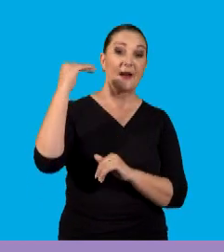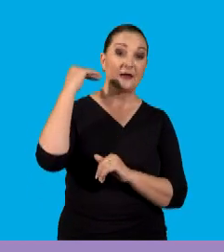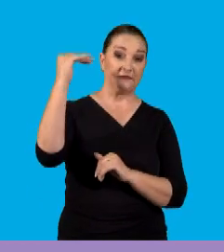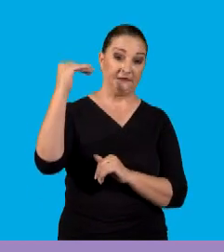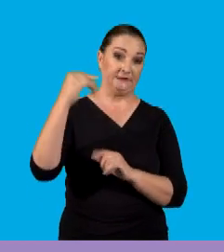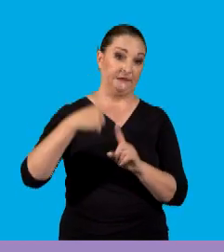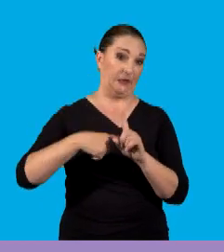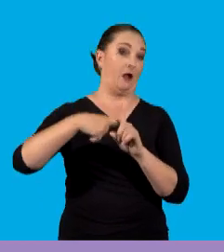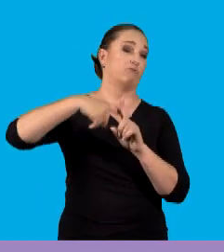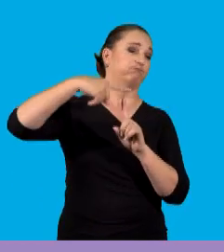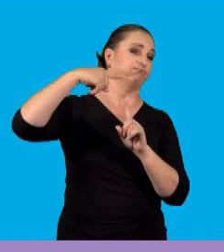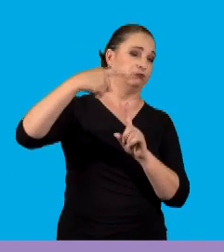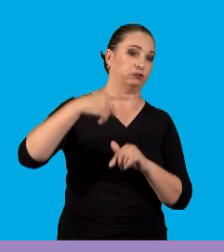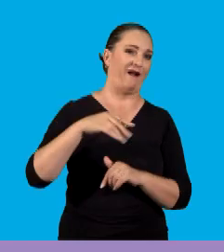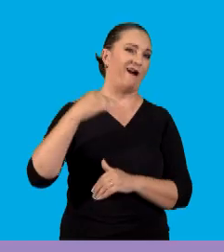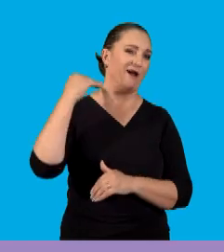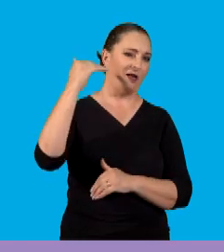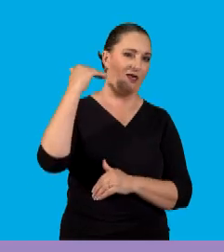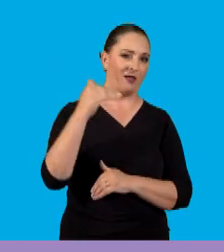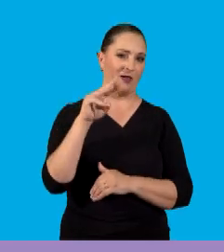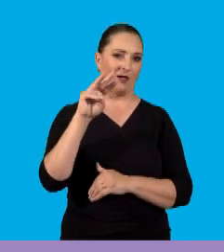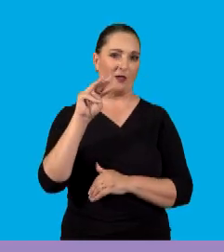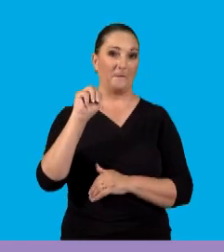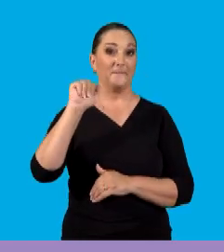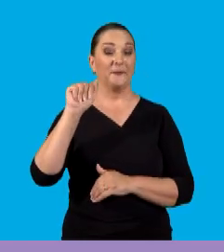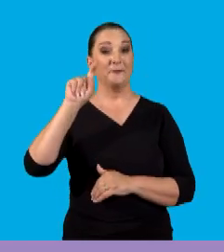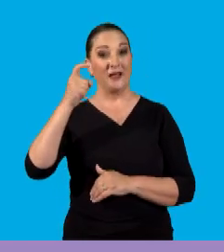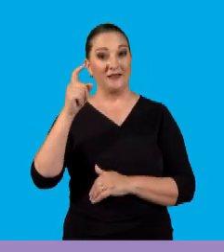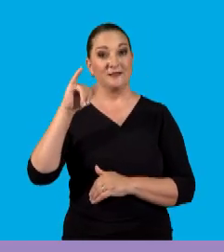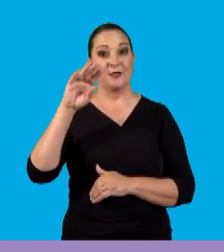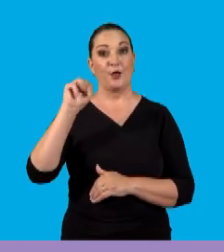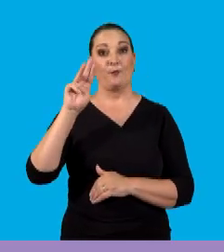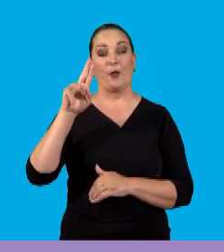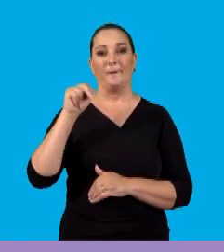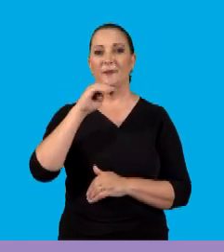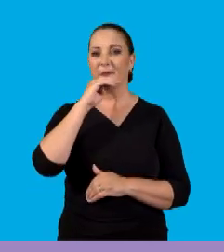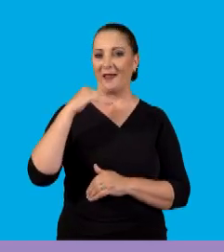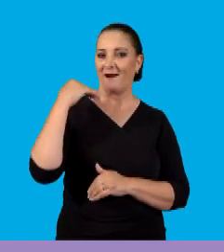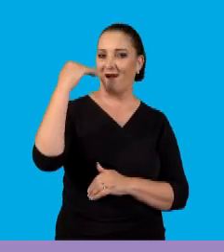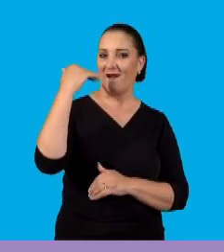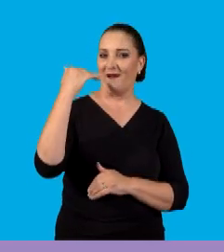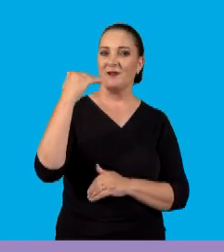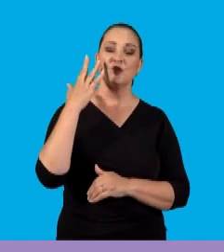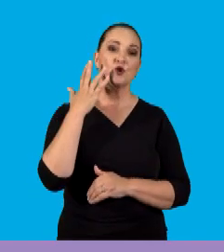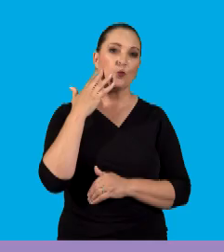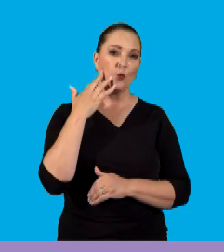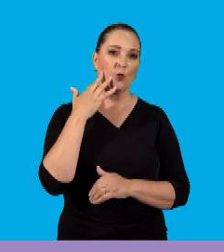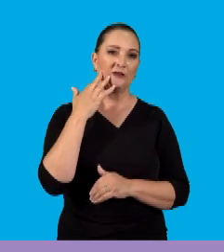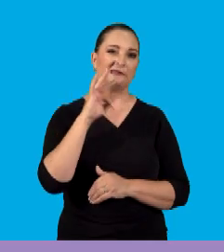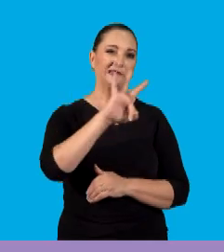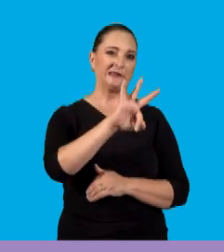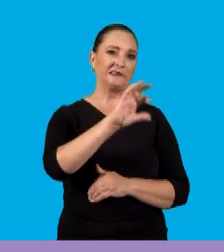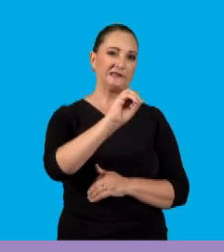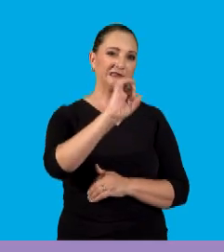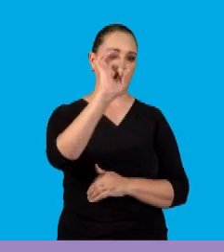maximum temperature? So we are looking for the highest temperature. Now we can see that the highest temperature there is that 30